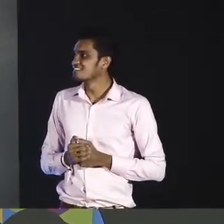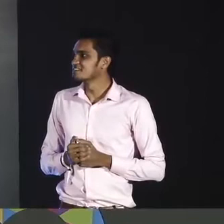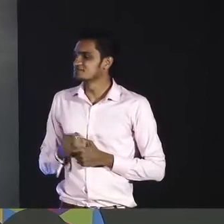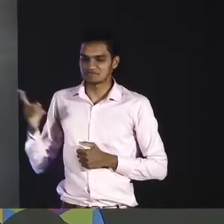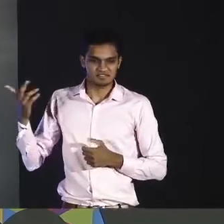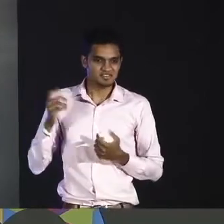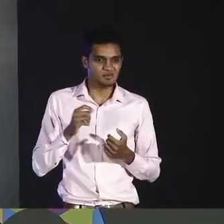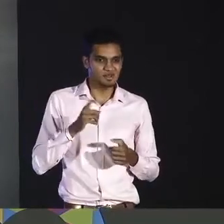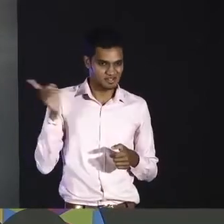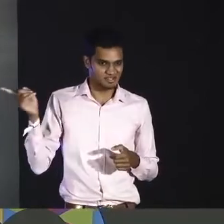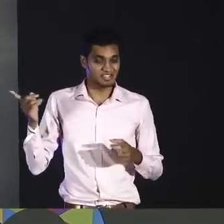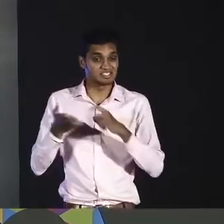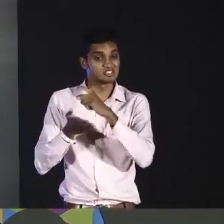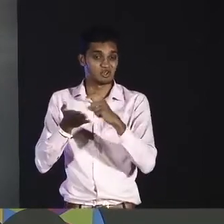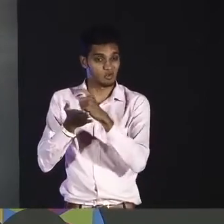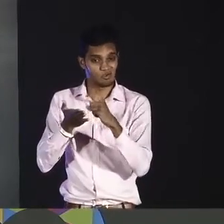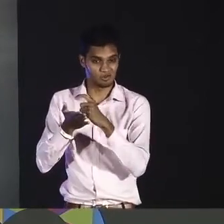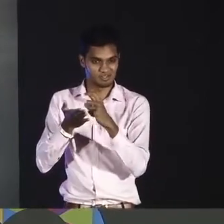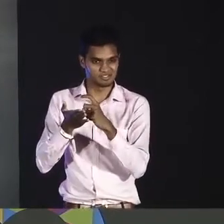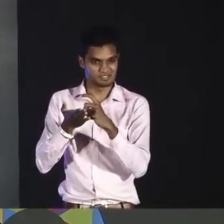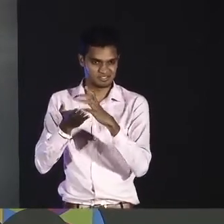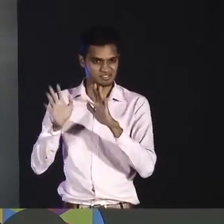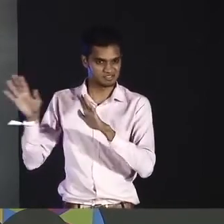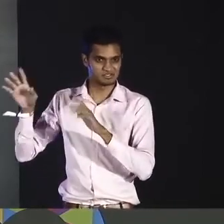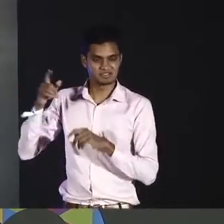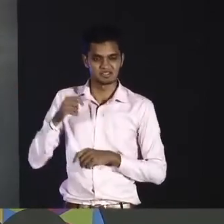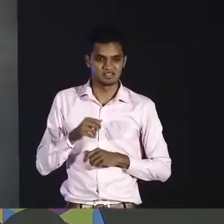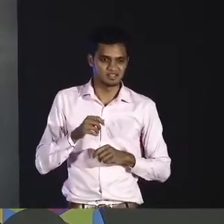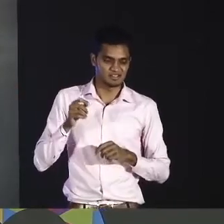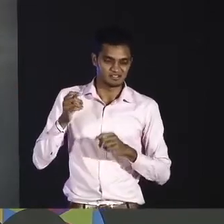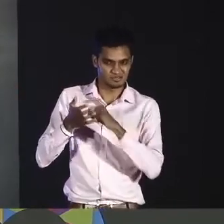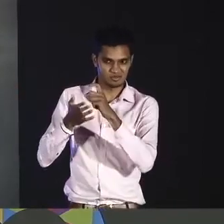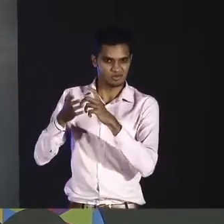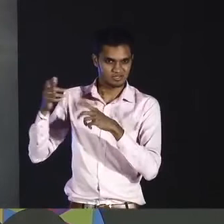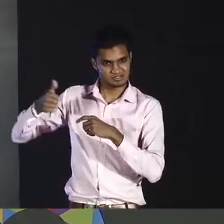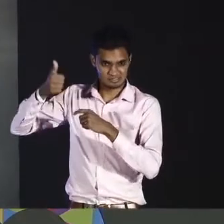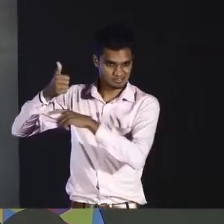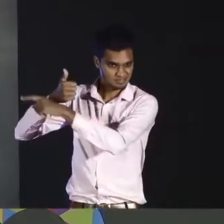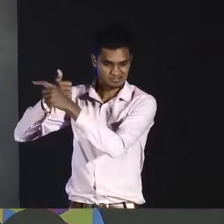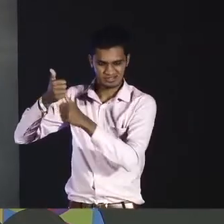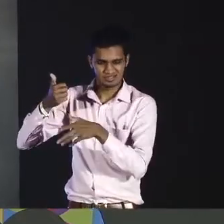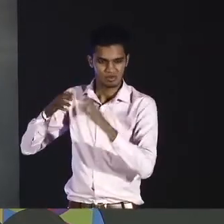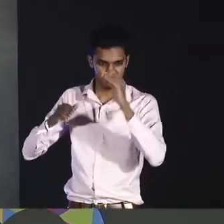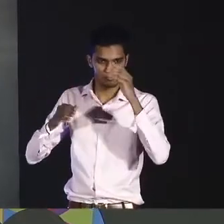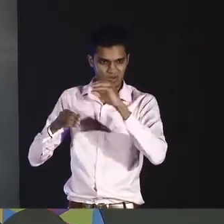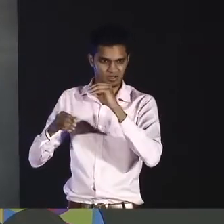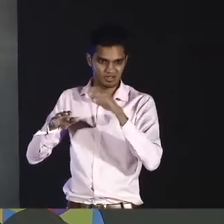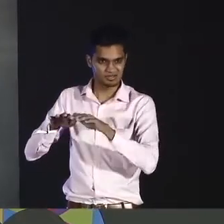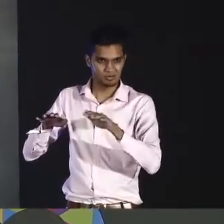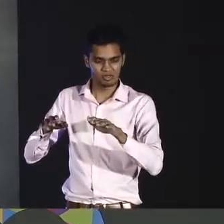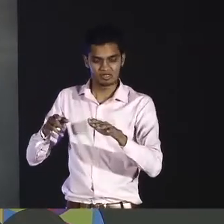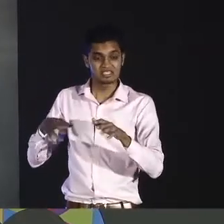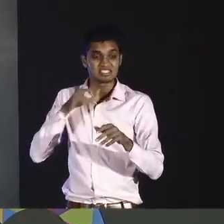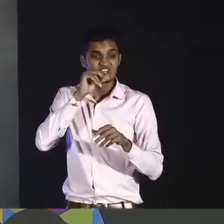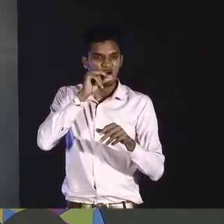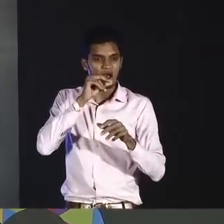my college, as he told you, I'm a coordinator in the Department of Commerce in Jain University, and there's a boy in my college who has a stuttering problem. He has a speech impairment,